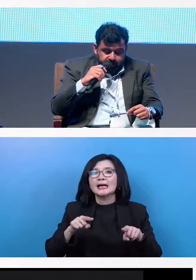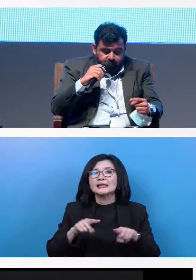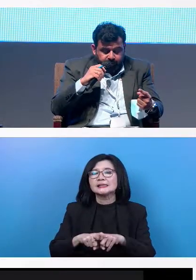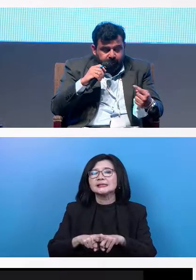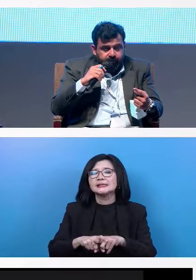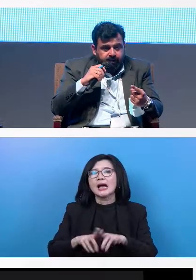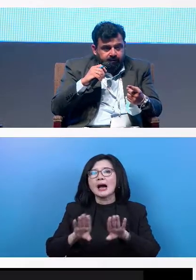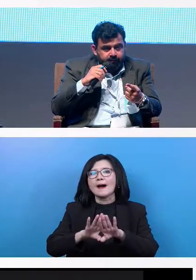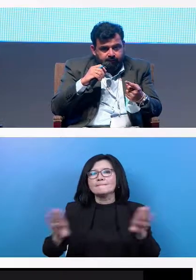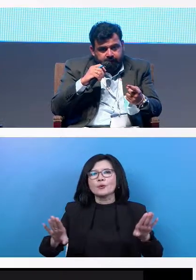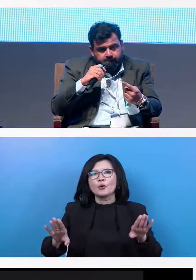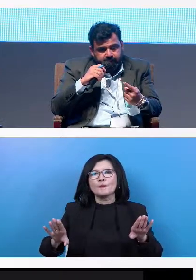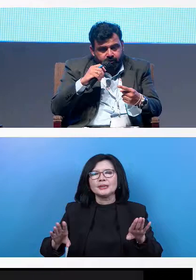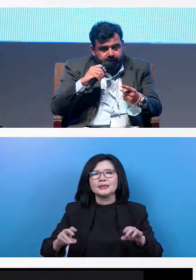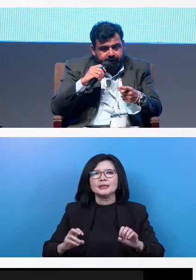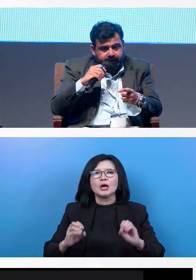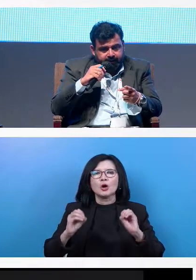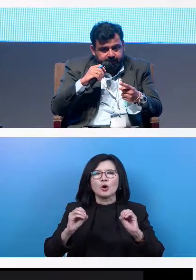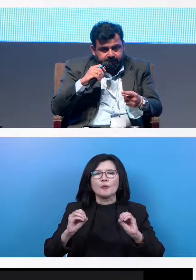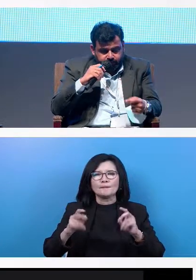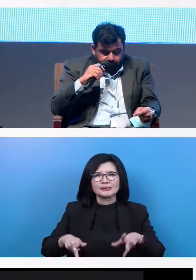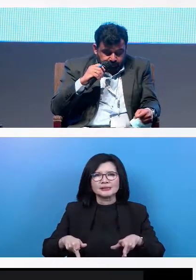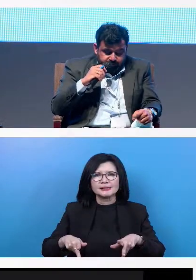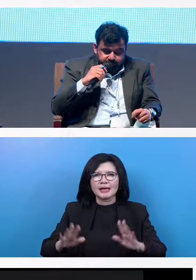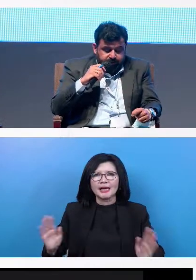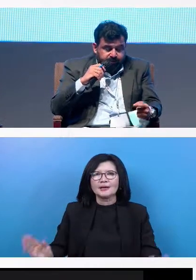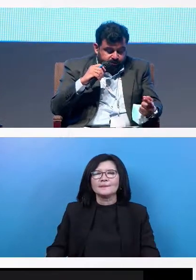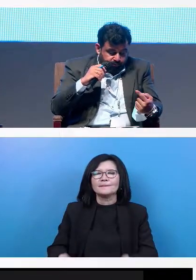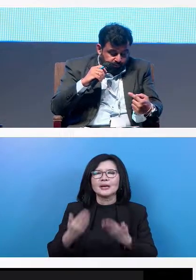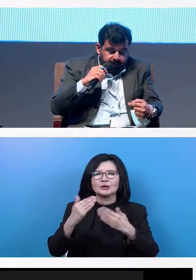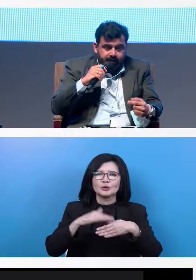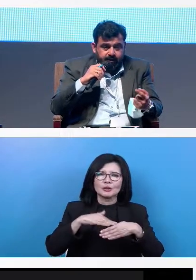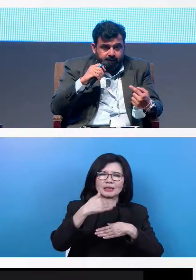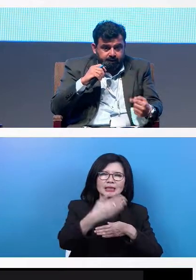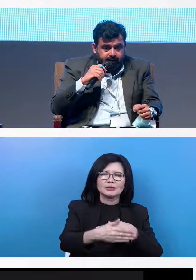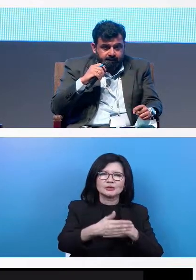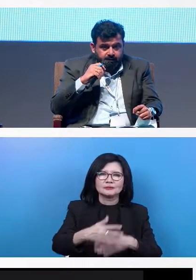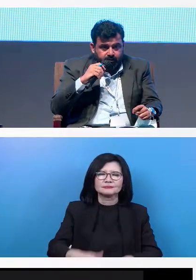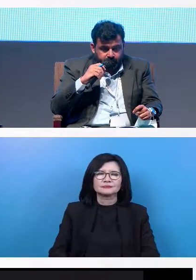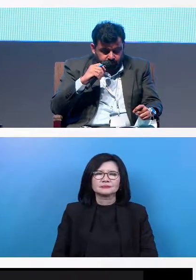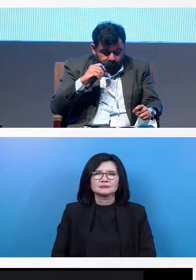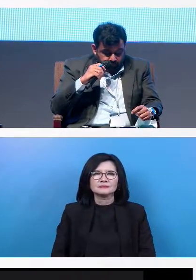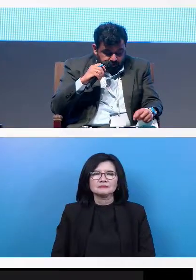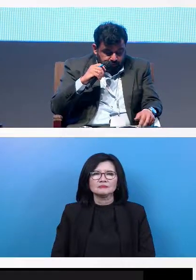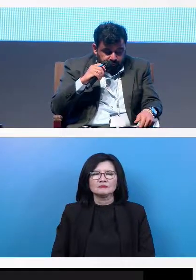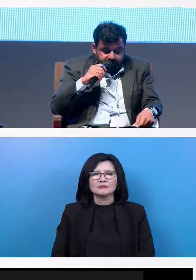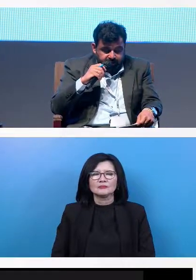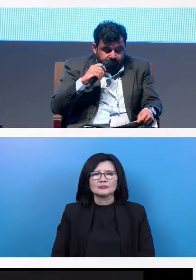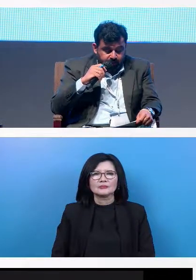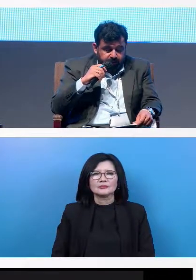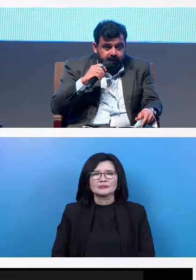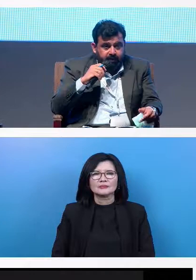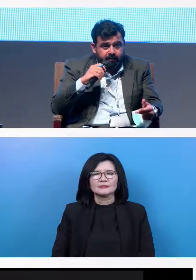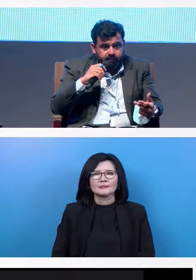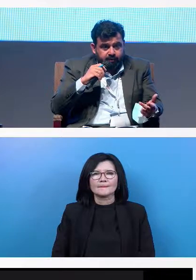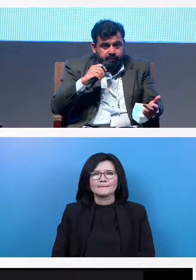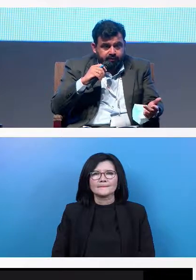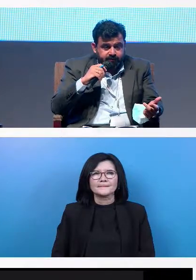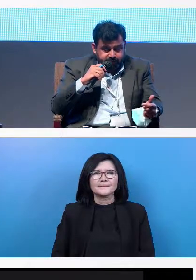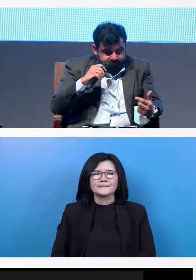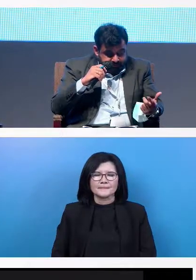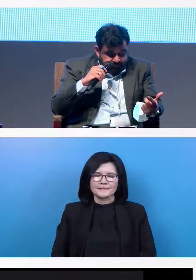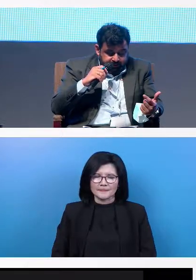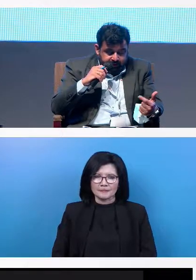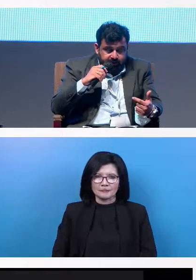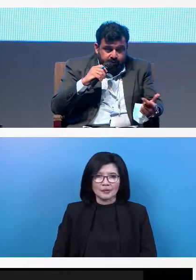But I would like to connect that what you mentioned to Ben on what he was saying about the